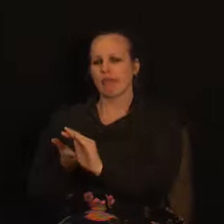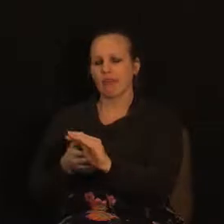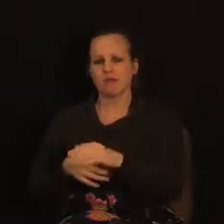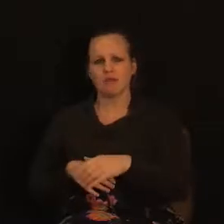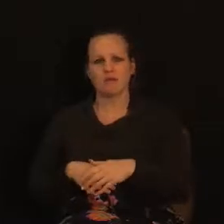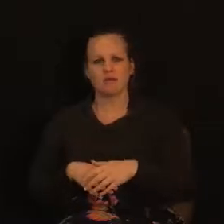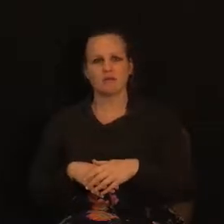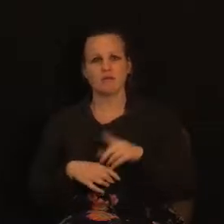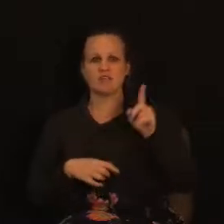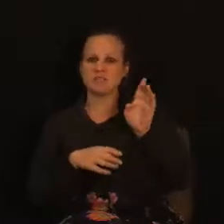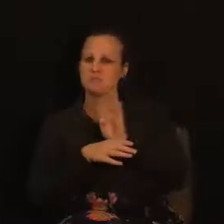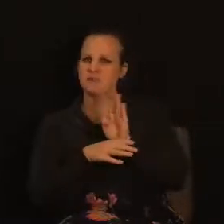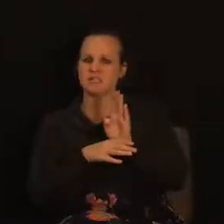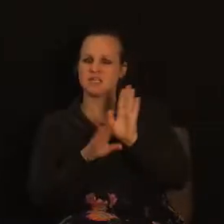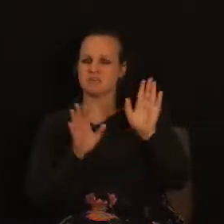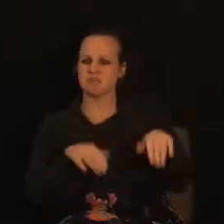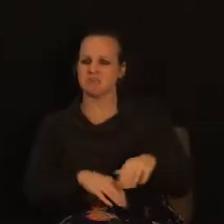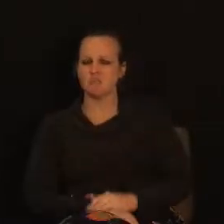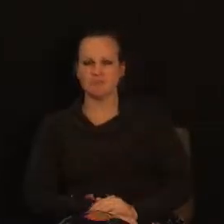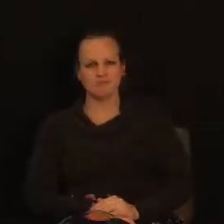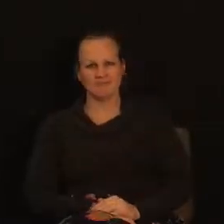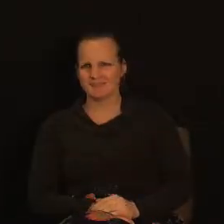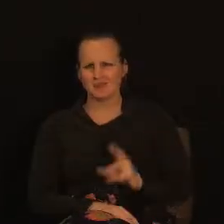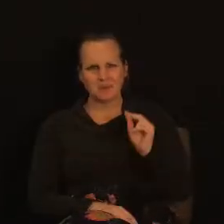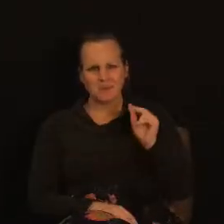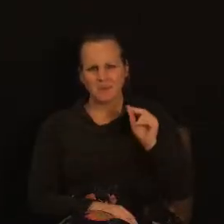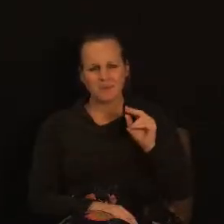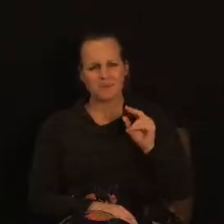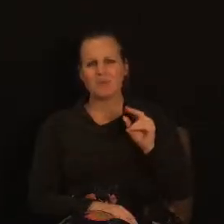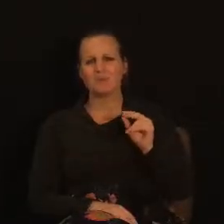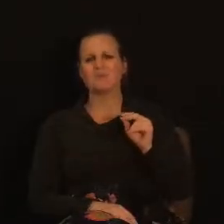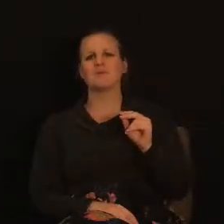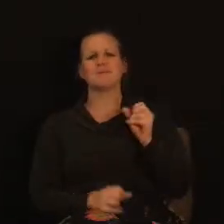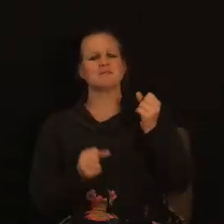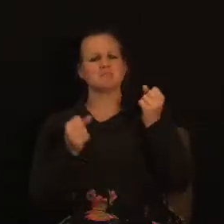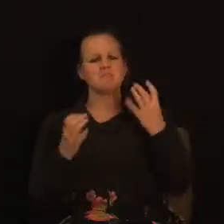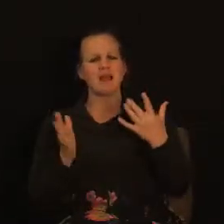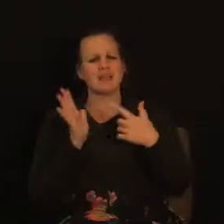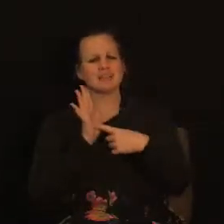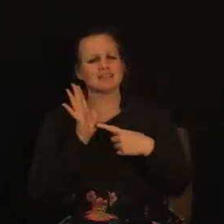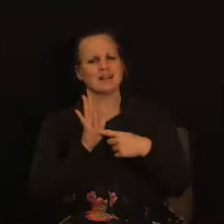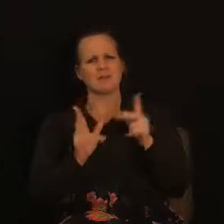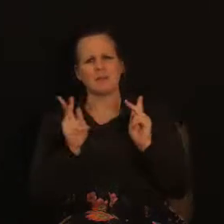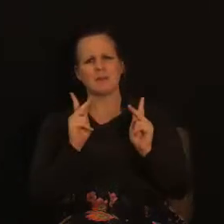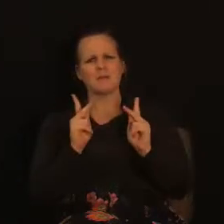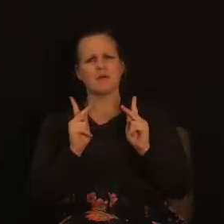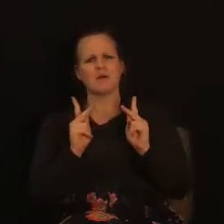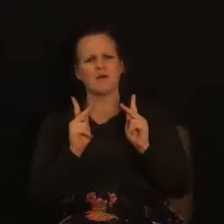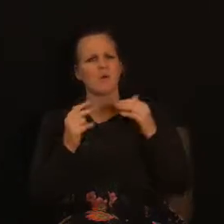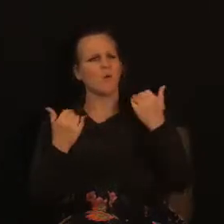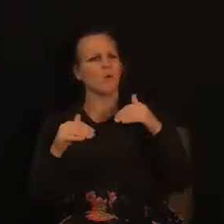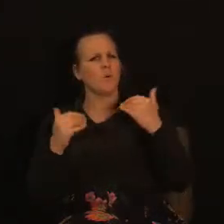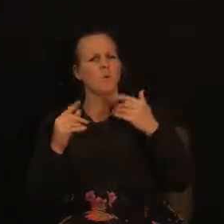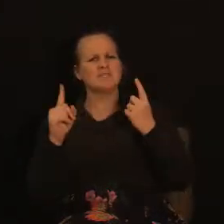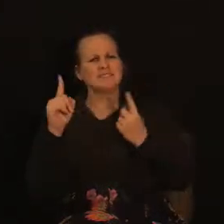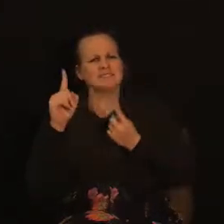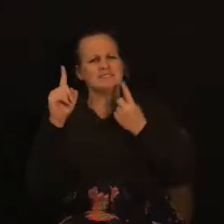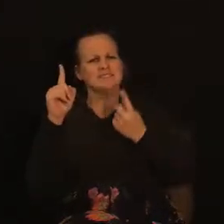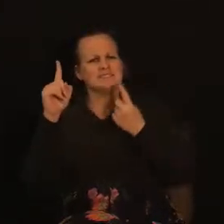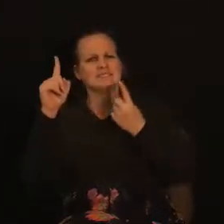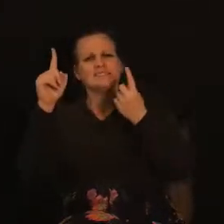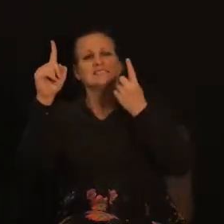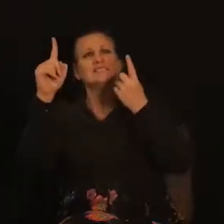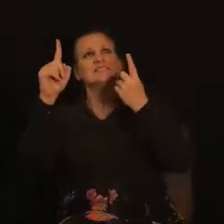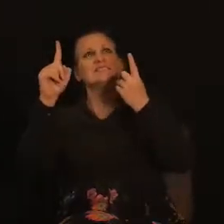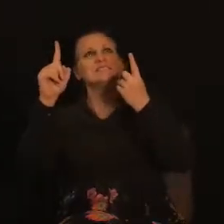scripture of people who were so tenacious to go after the Lord that they broke God's rules himself